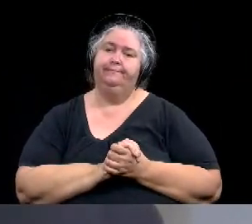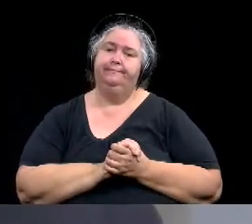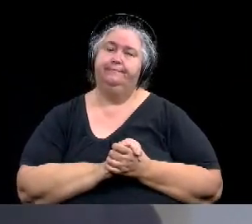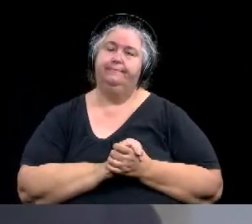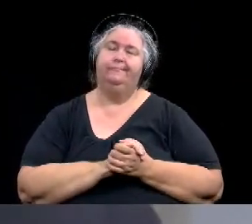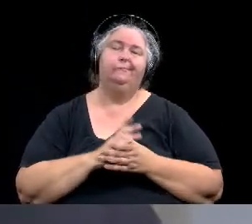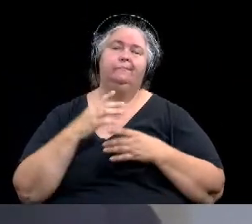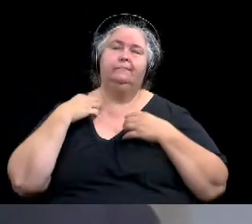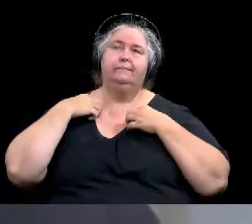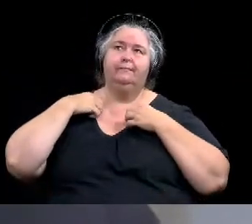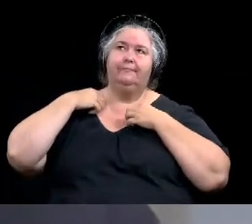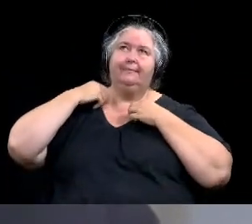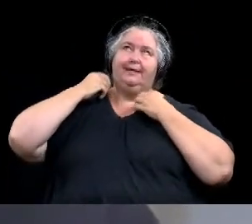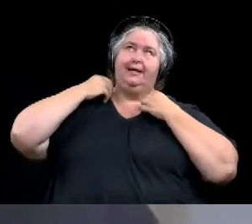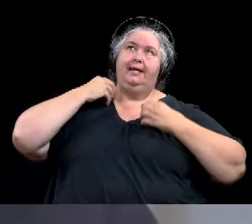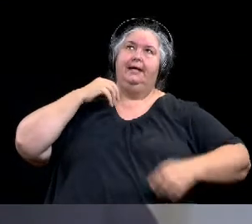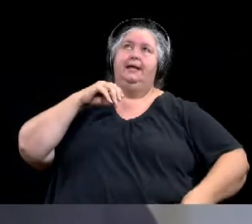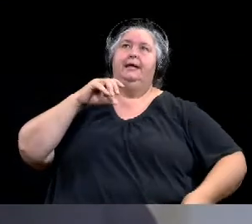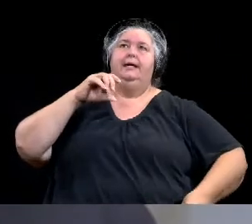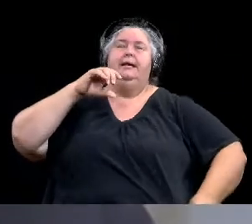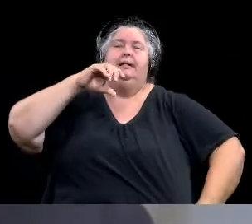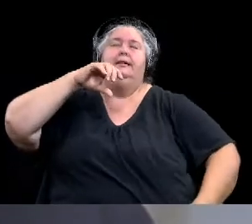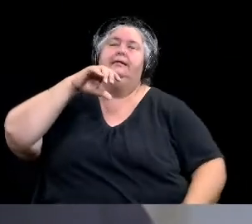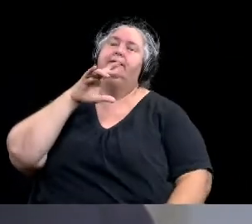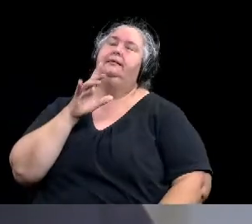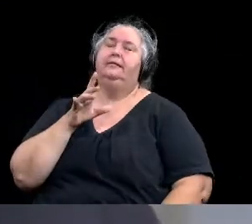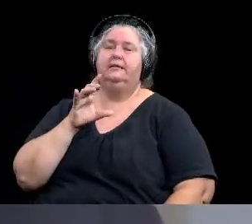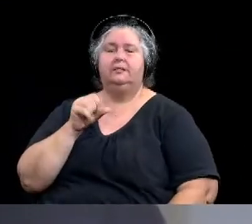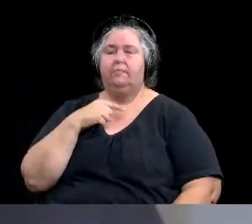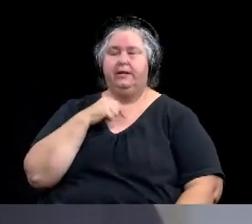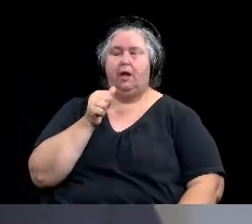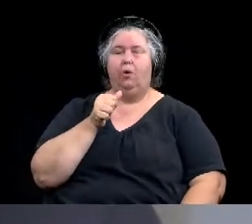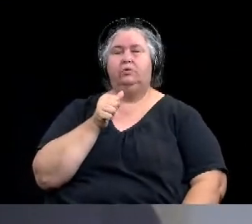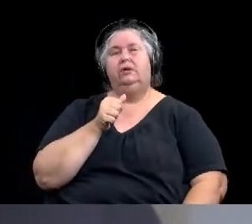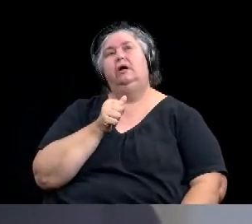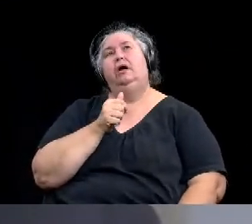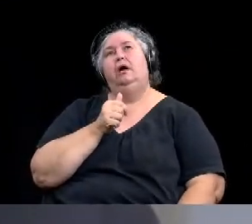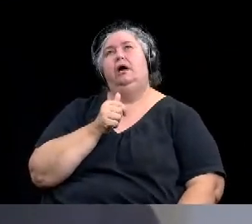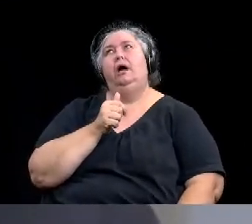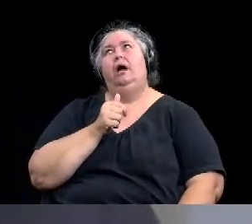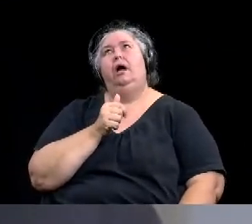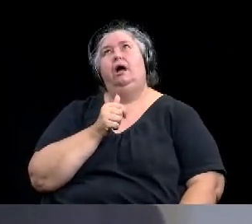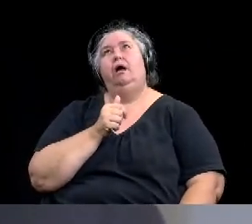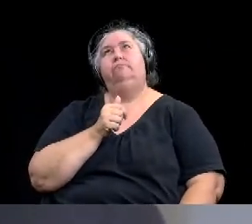Just so we don't ever lose sight from it, the pandemic,